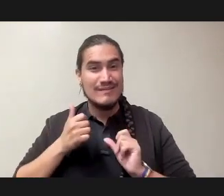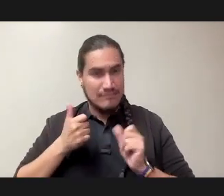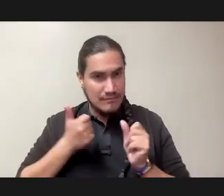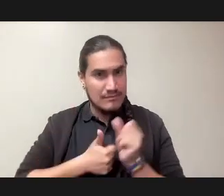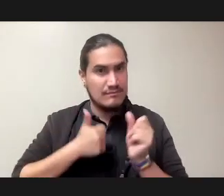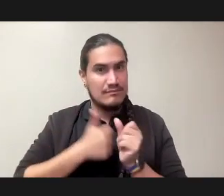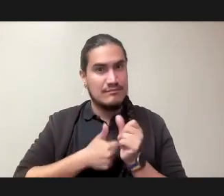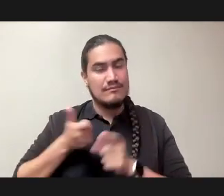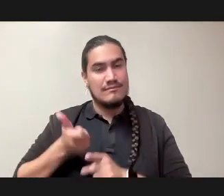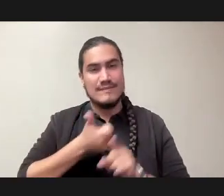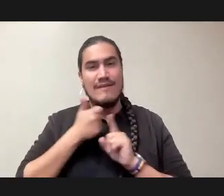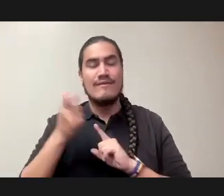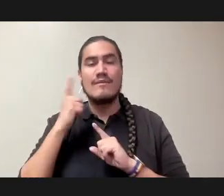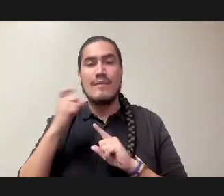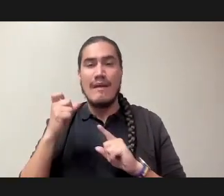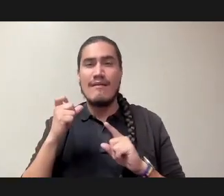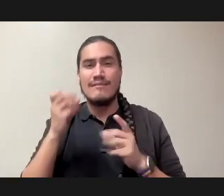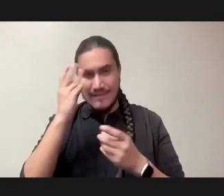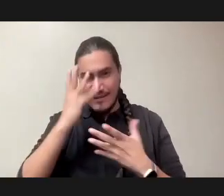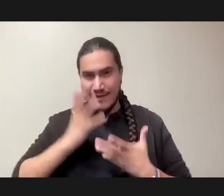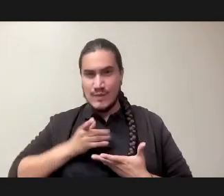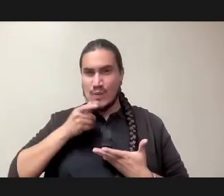of life and death, and they tell us who we are.